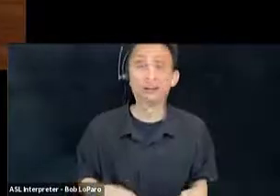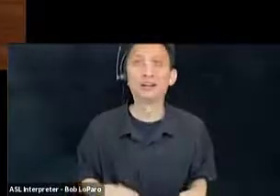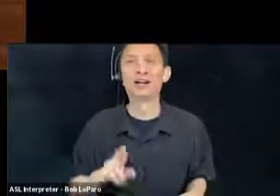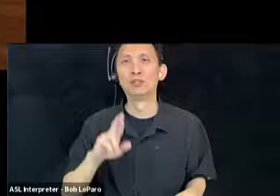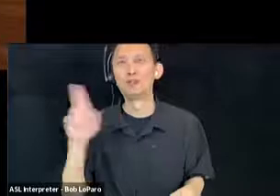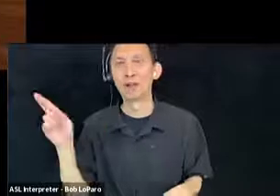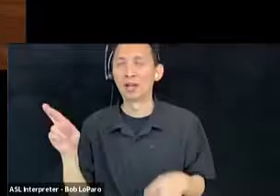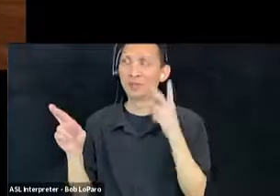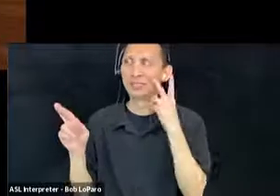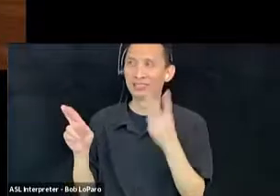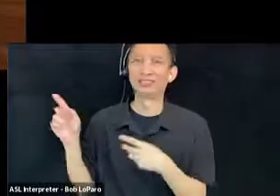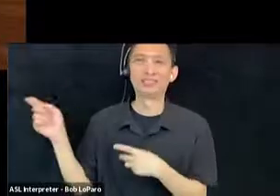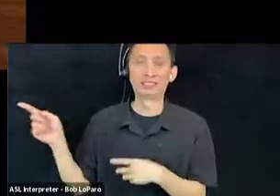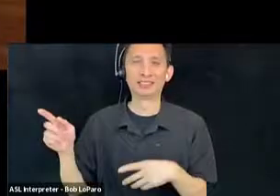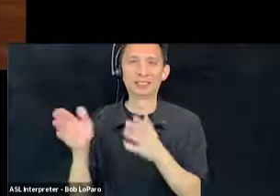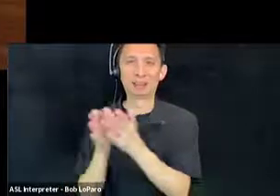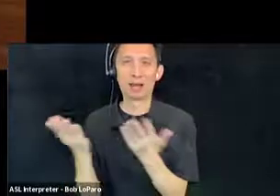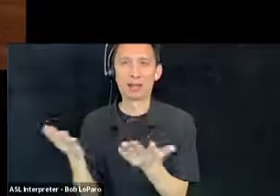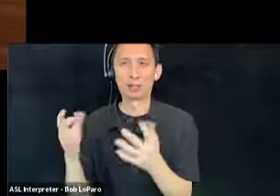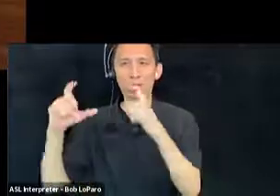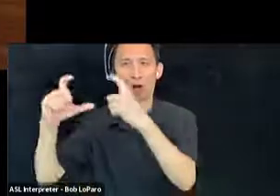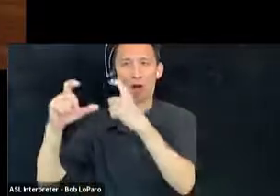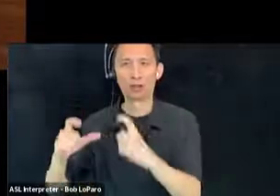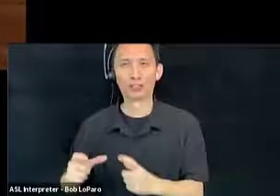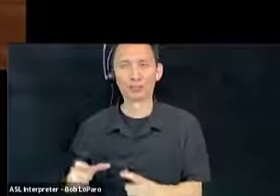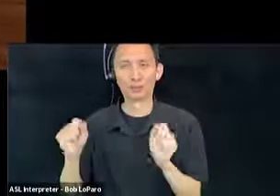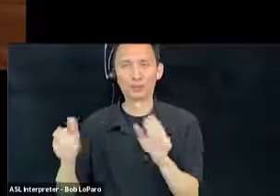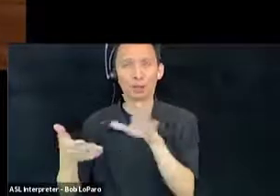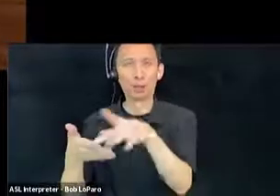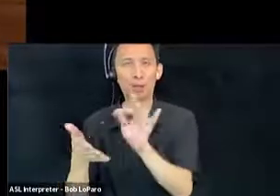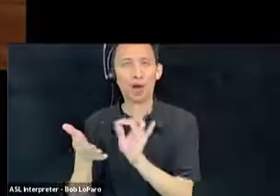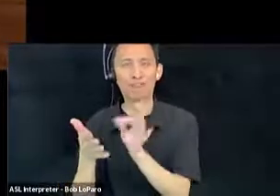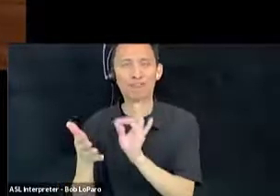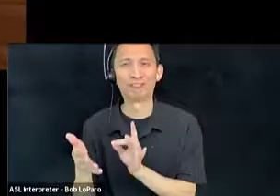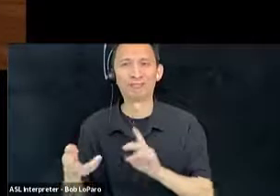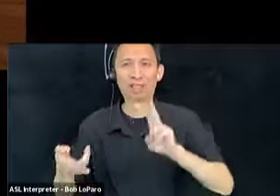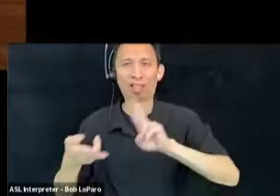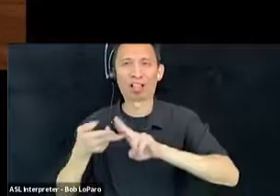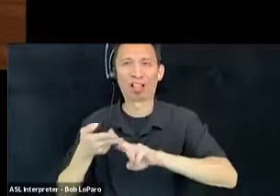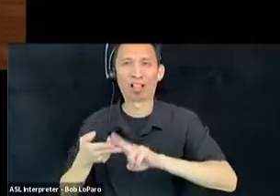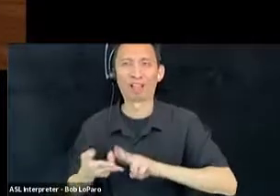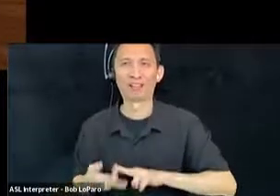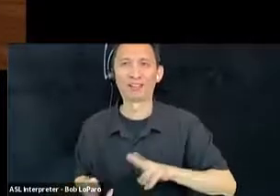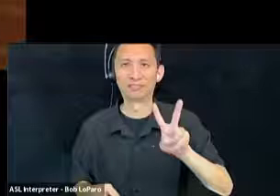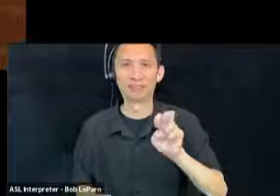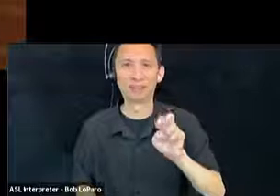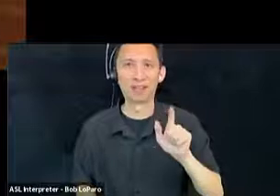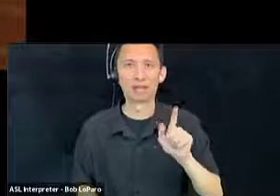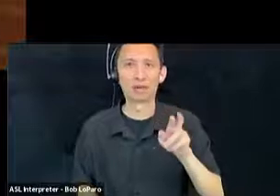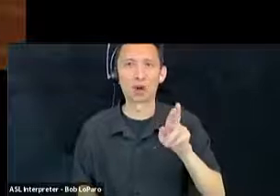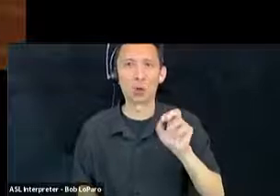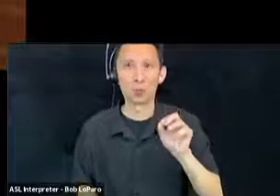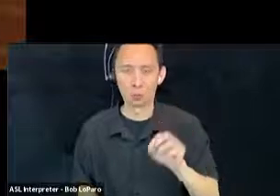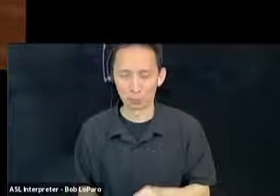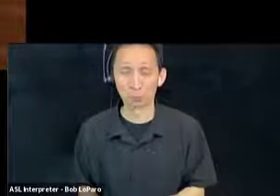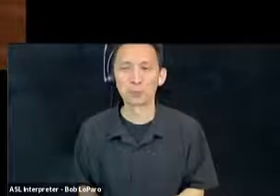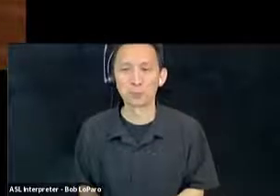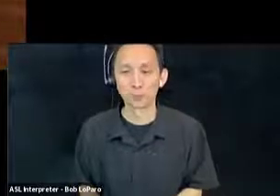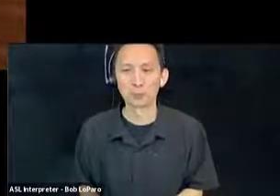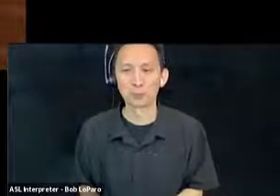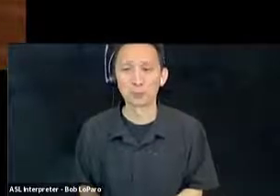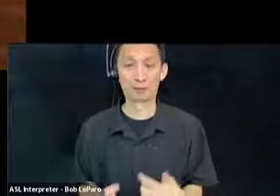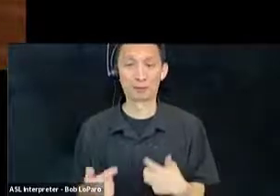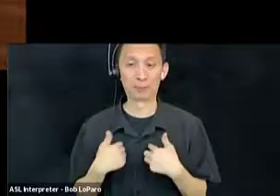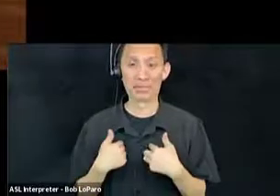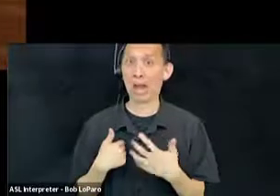Um, they're all handwritten depending on the child's access level. Um, I typically prefer a typed version